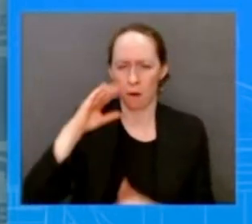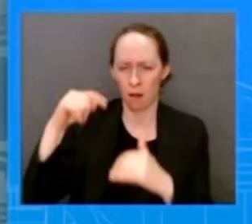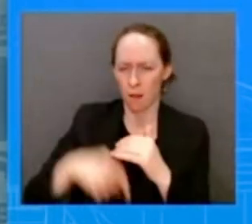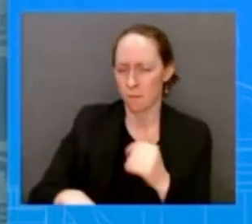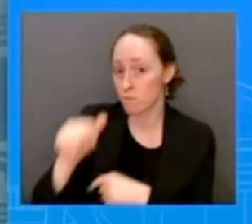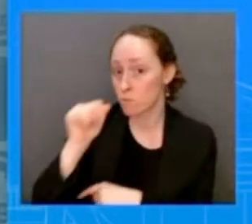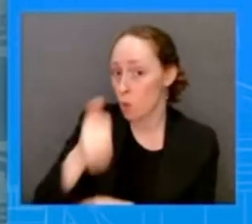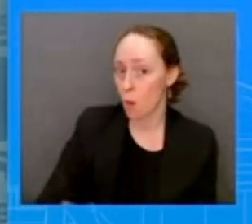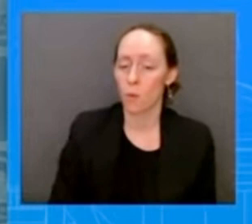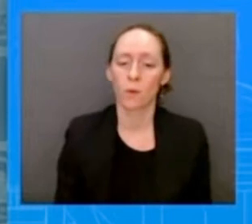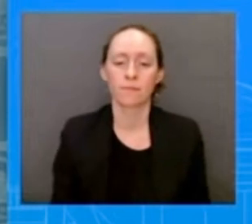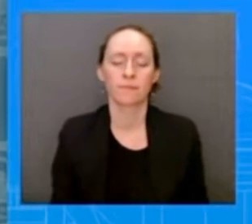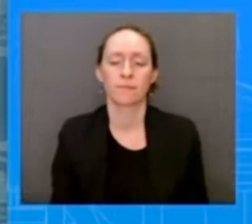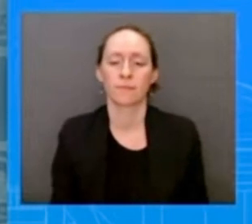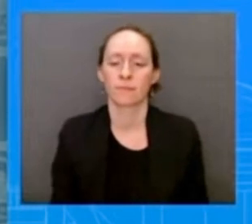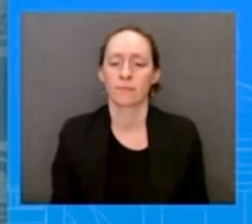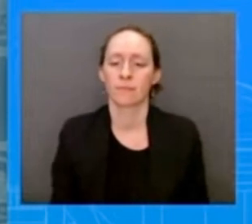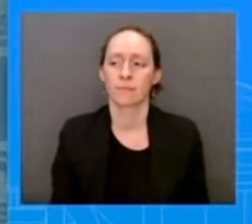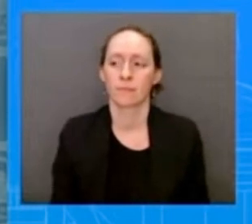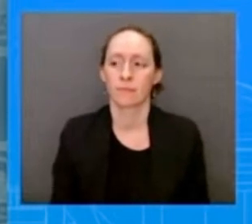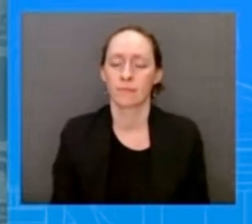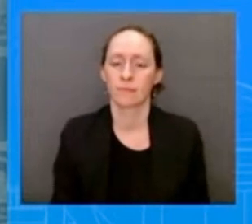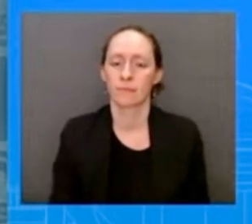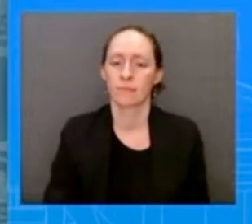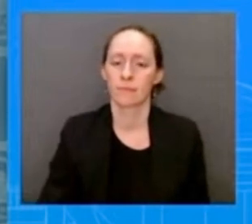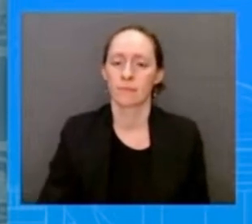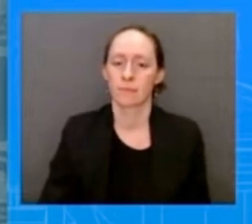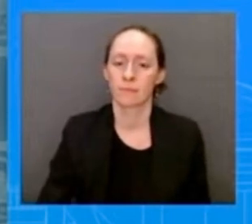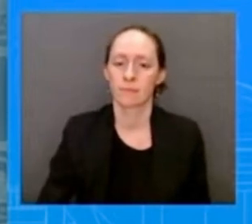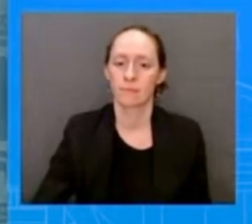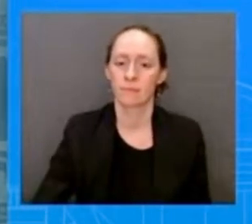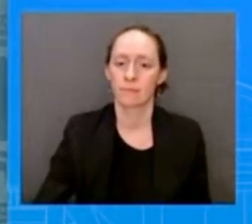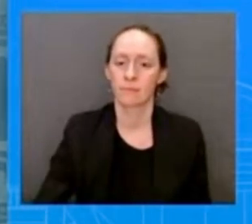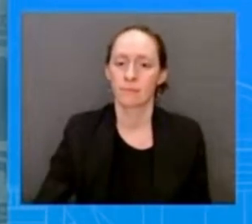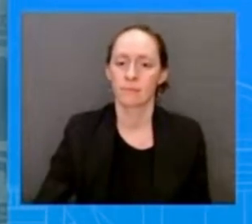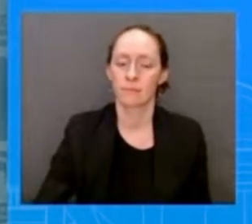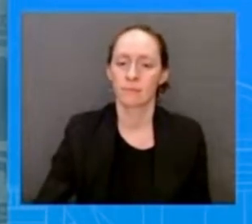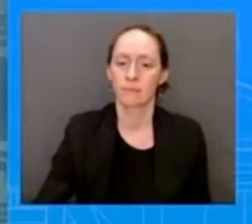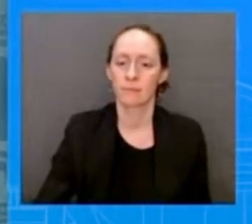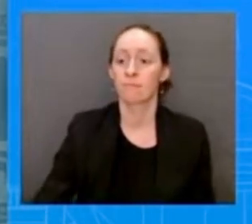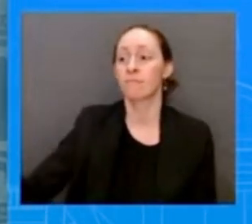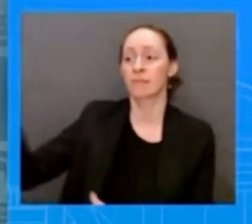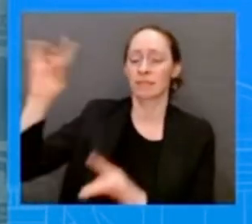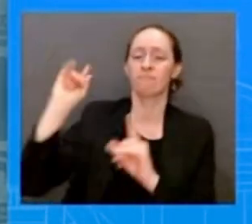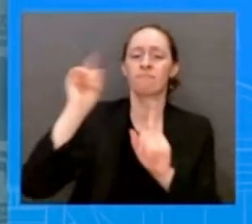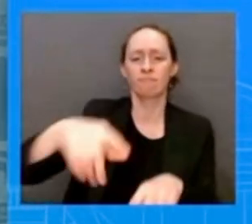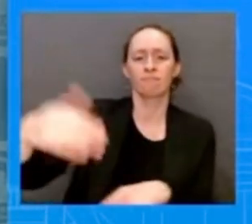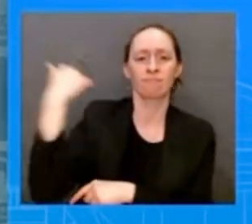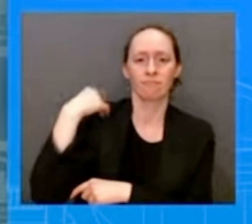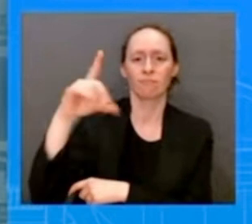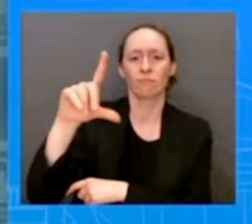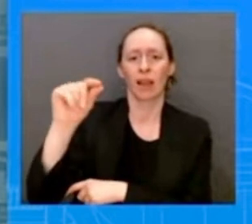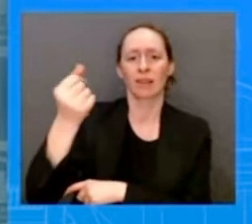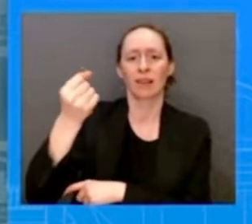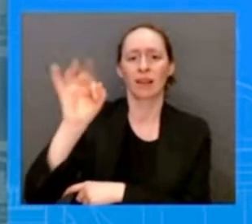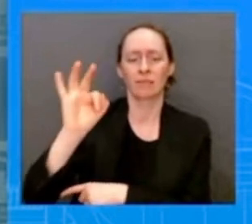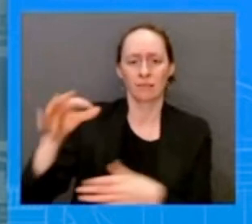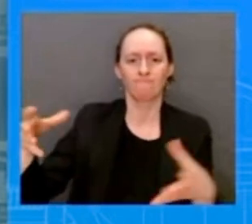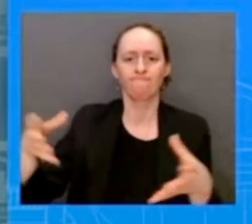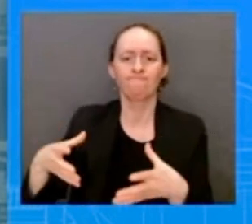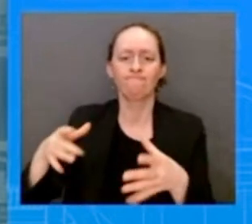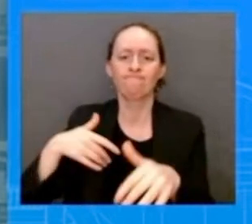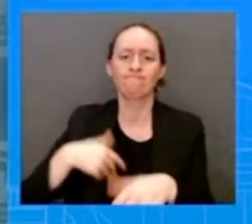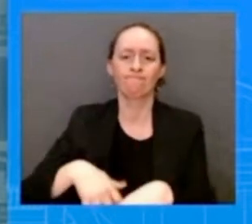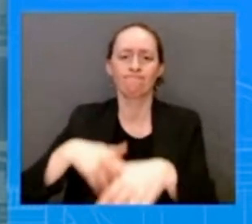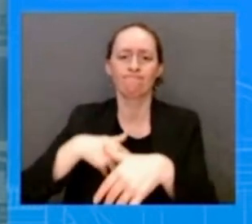in 2019, with then icon leader, clearly a hero, John Lewis, and he